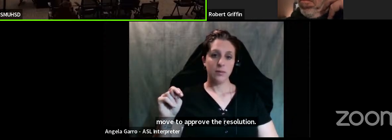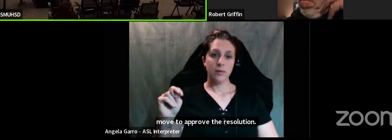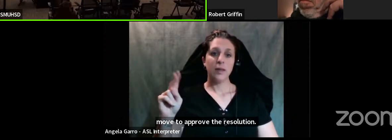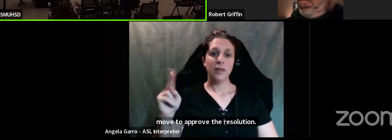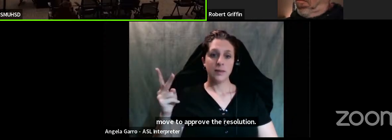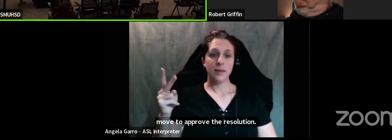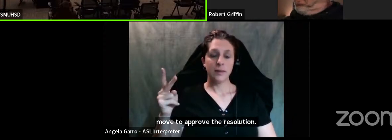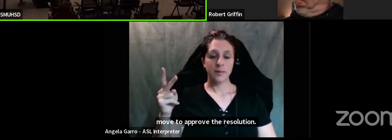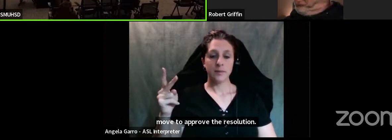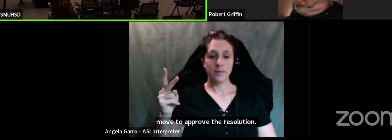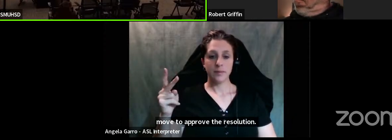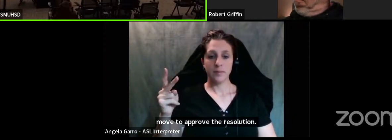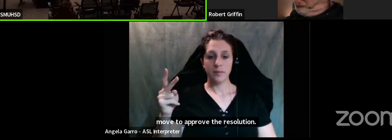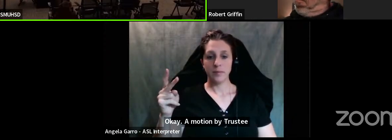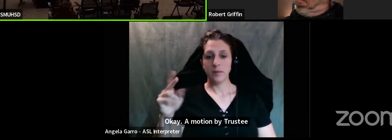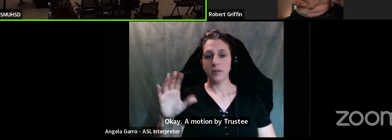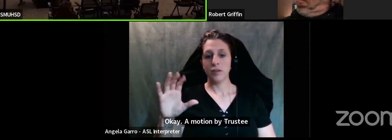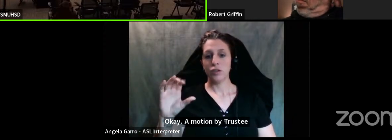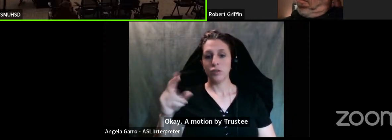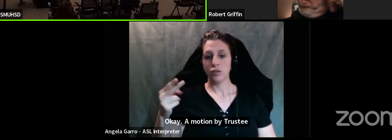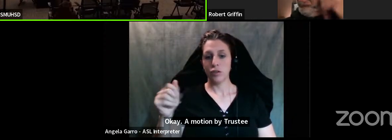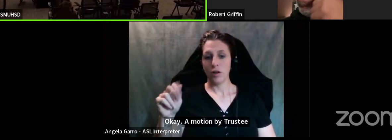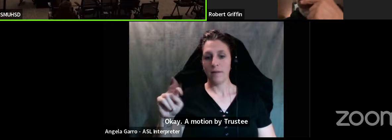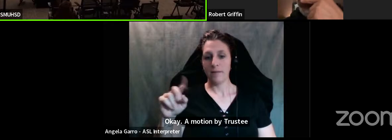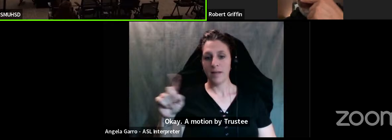that. Trustee Chavez seconds.